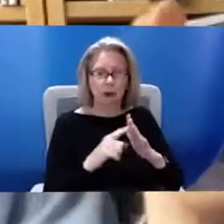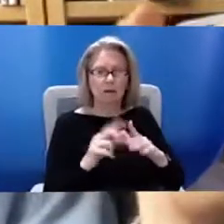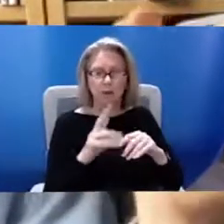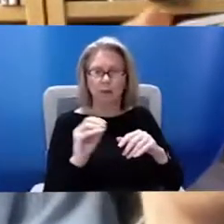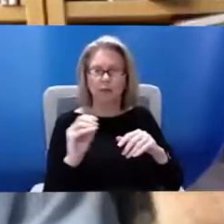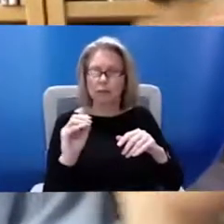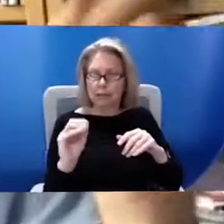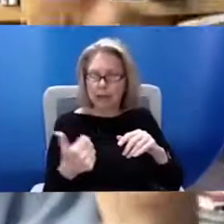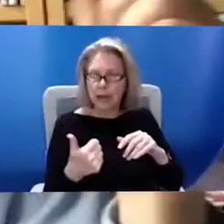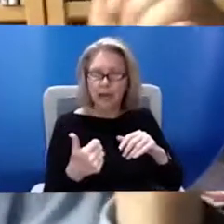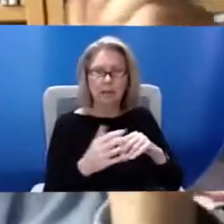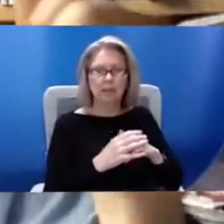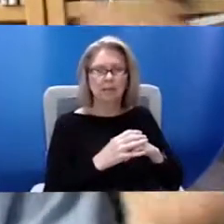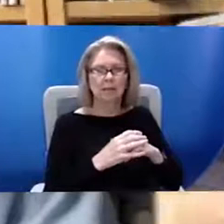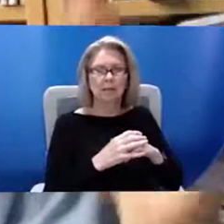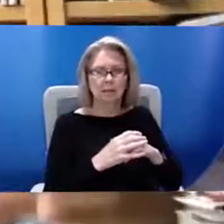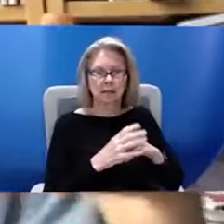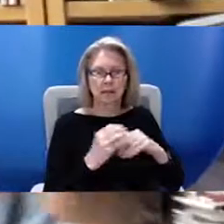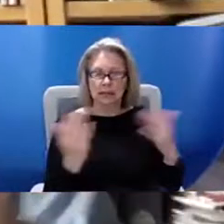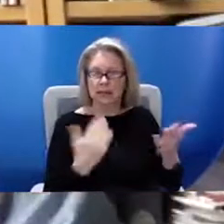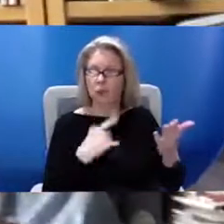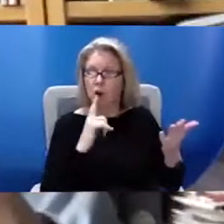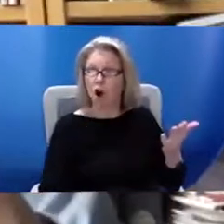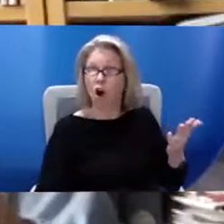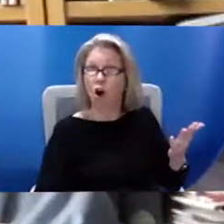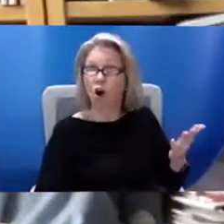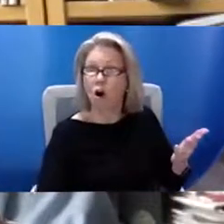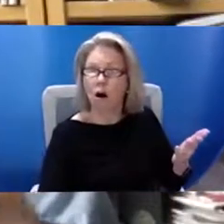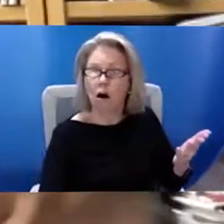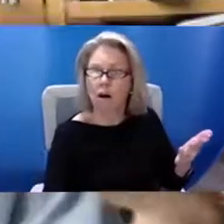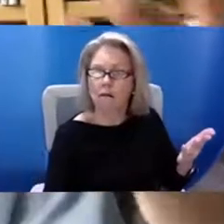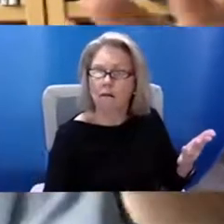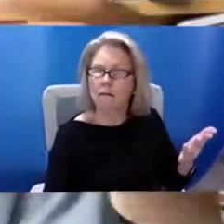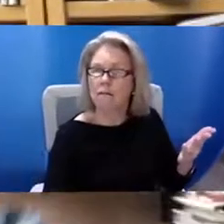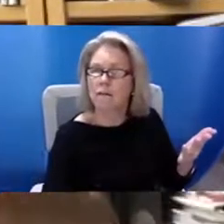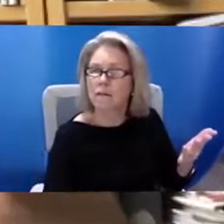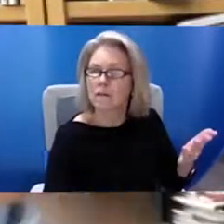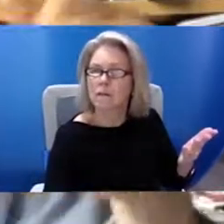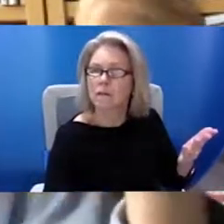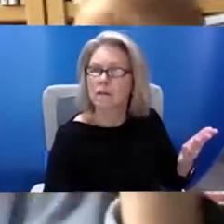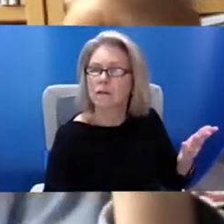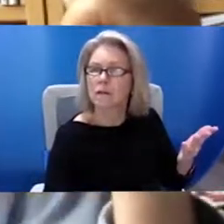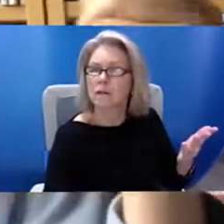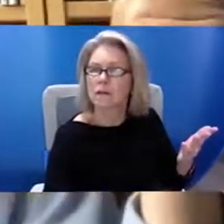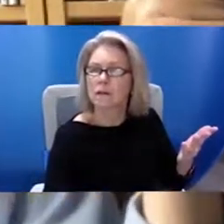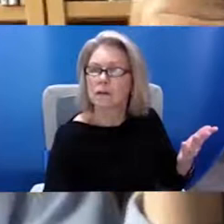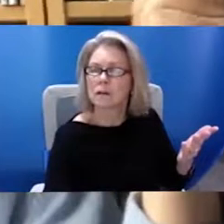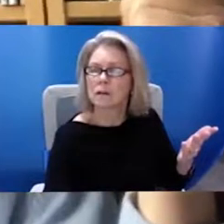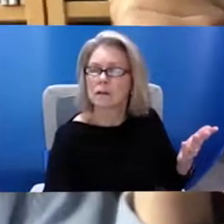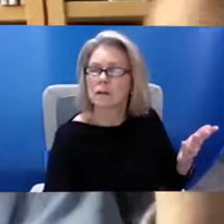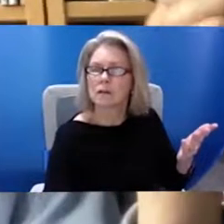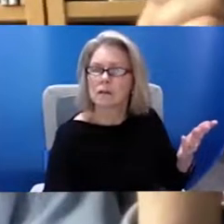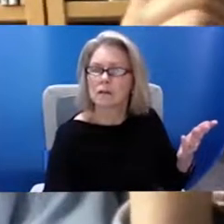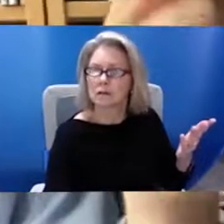And that's how it started in 2010. And this year we are having the 12th edition of the Decolonial Summer